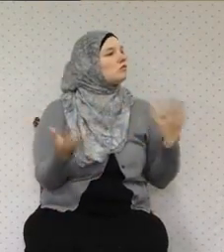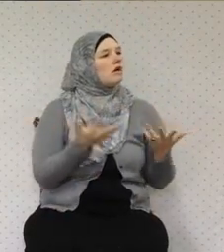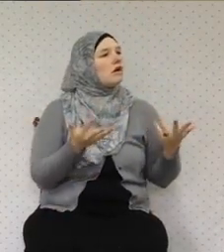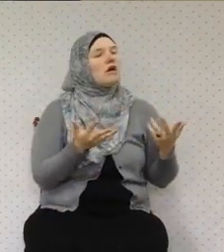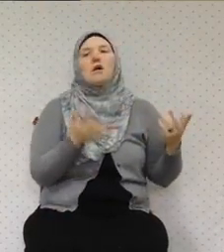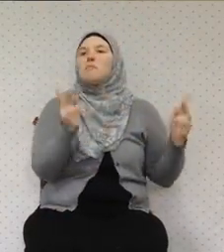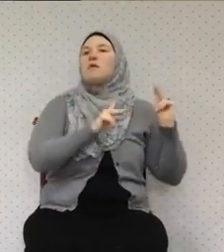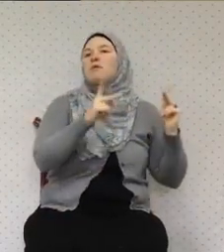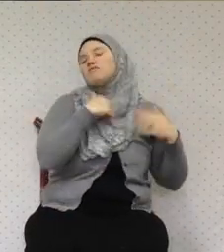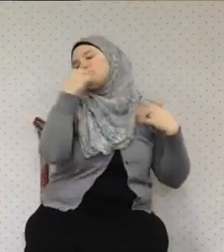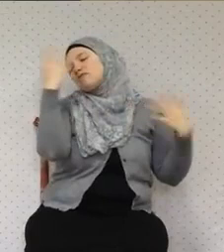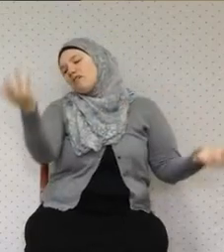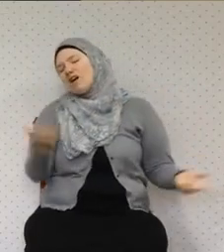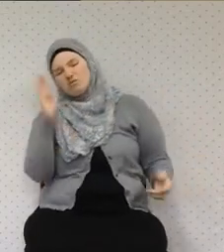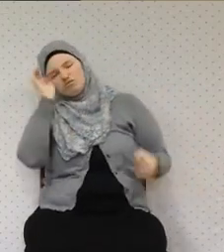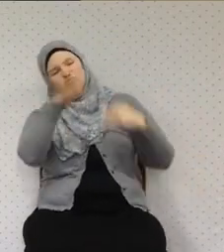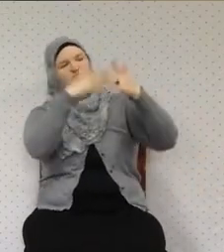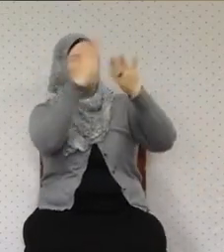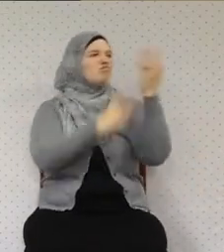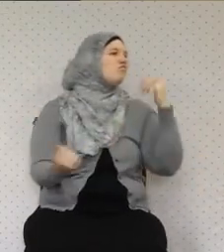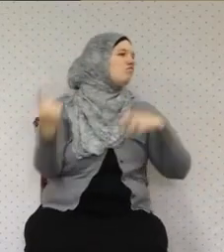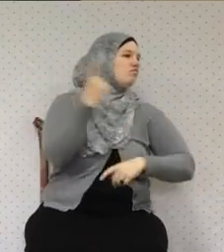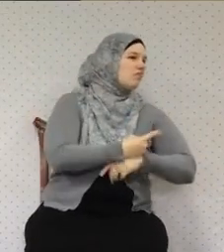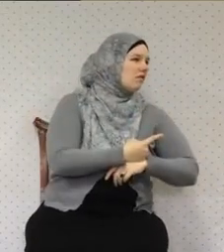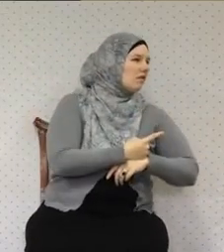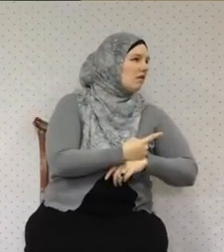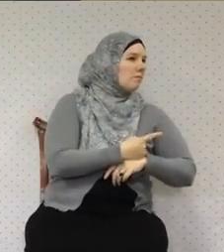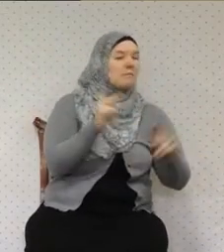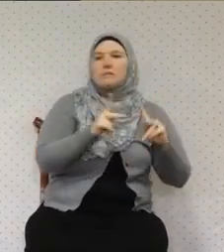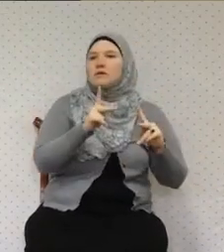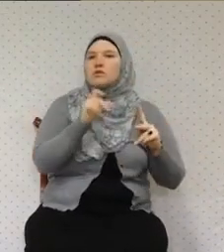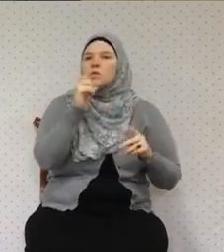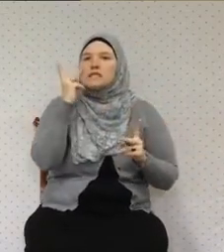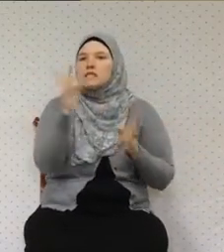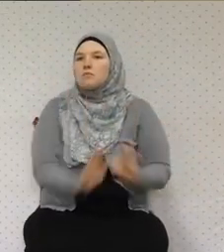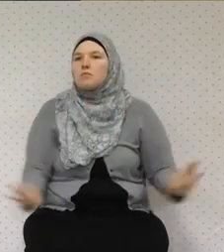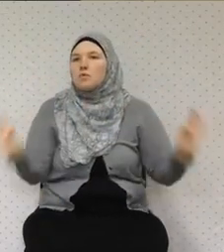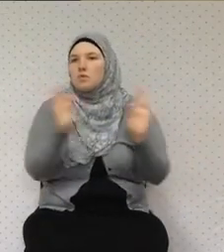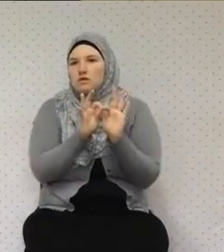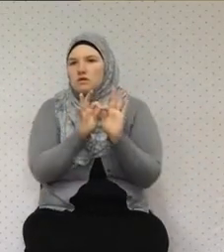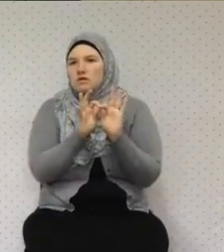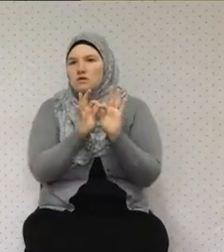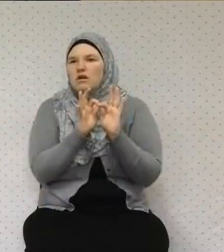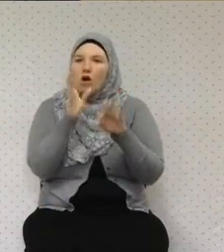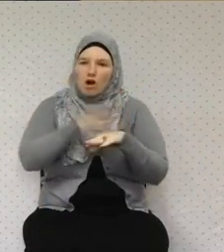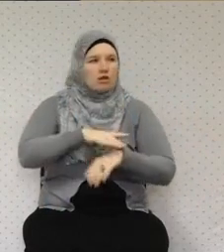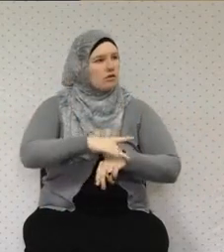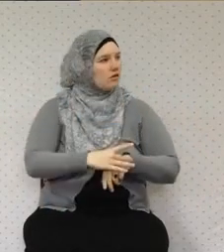with people who don't care, people who do not see the importance of what being a Muslim is